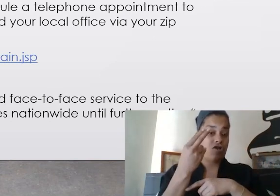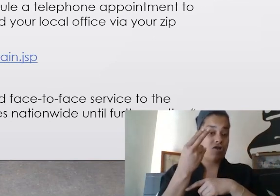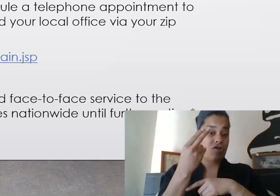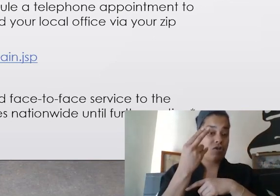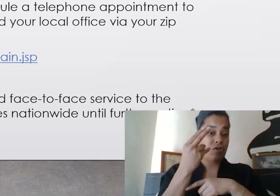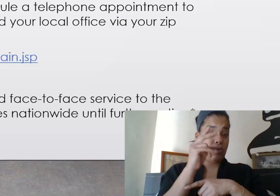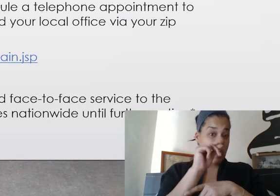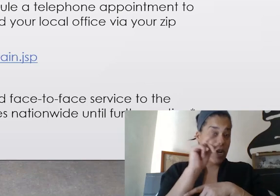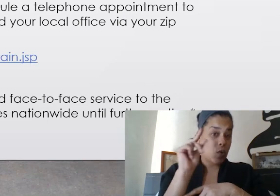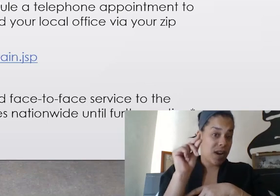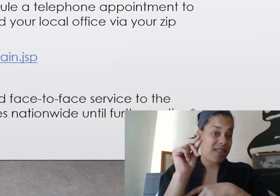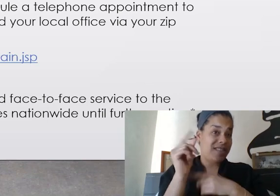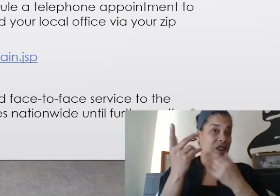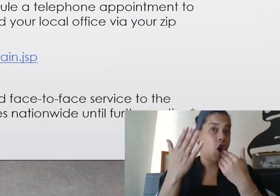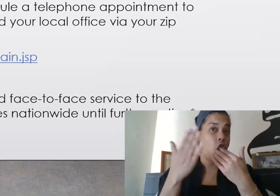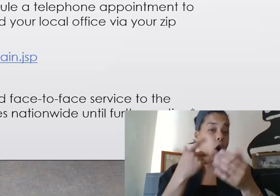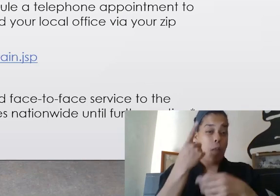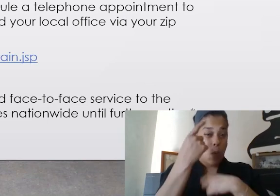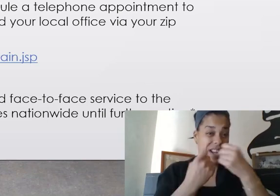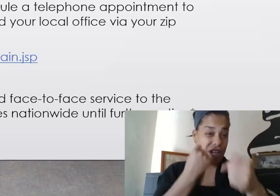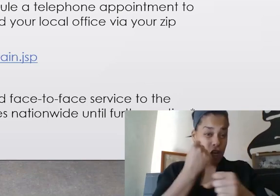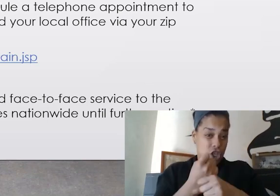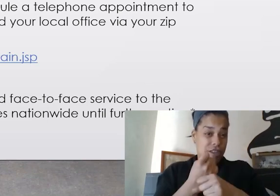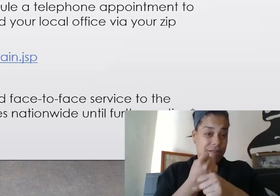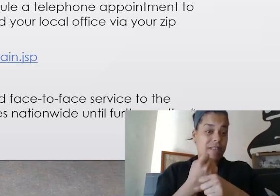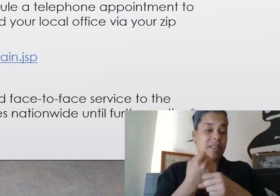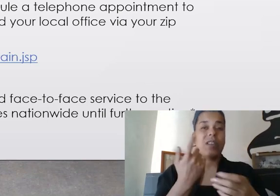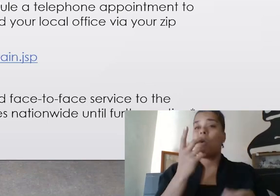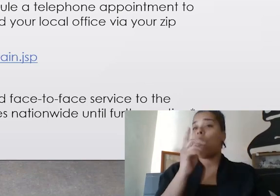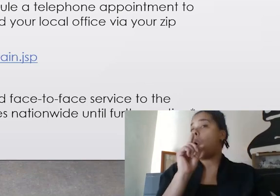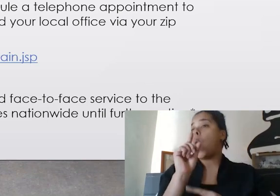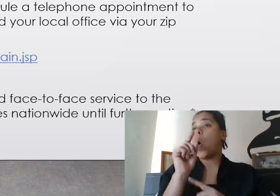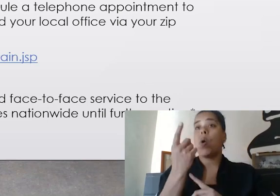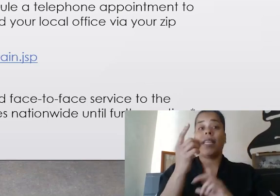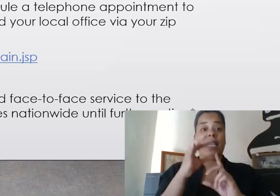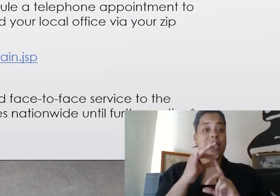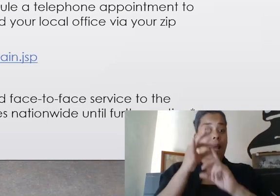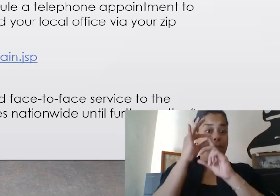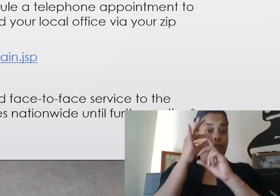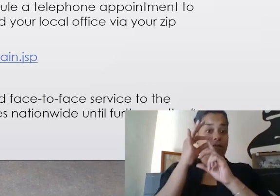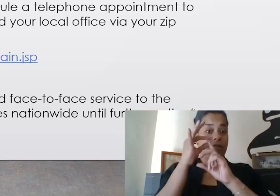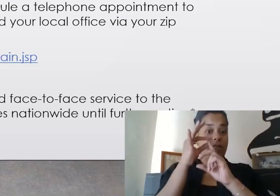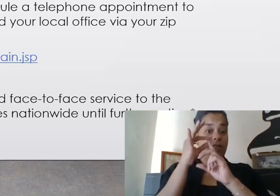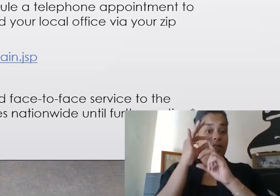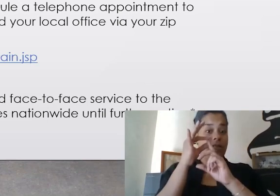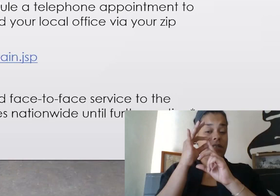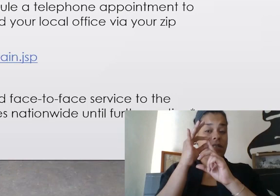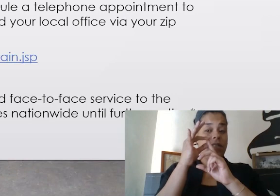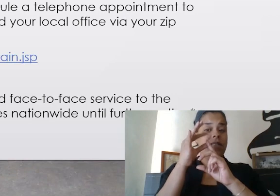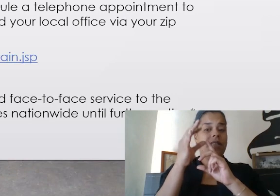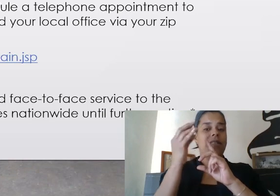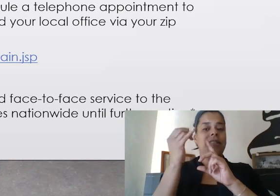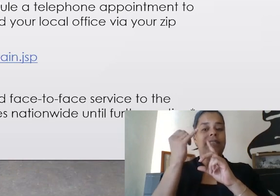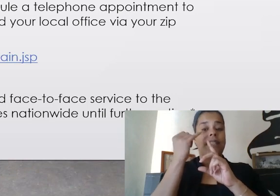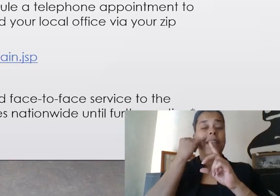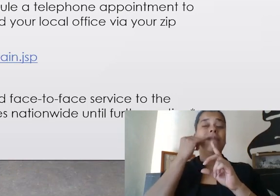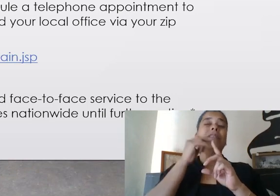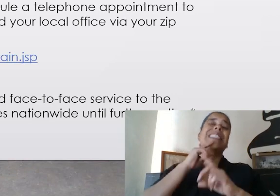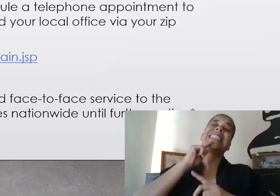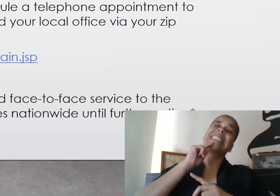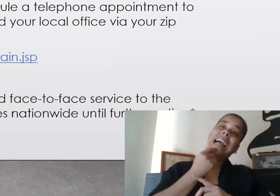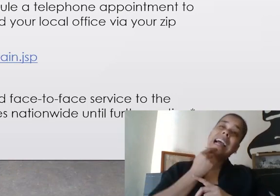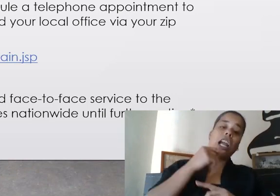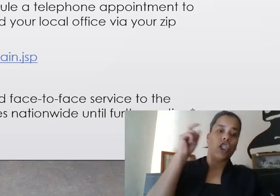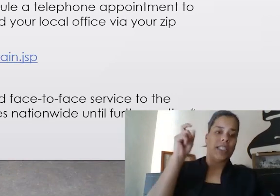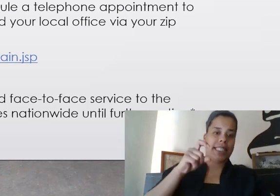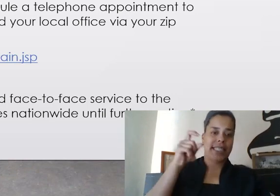they suspended it. So the only exception Social Security would make is dire need cases, and